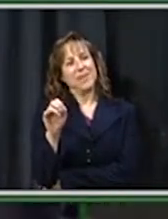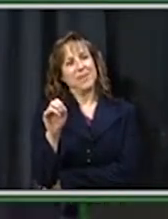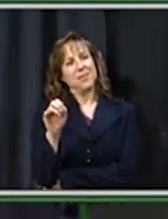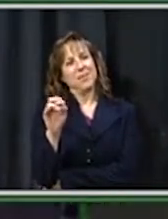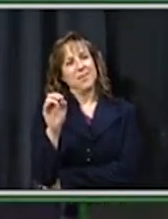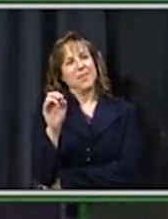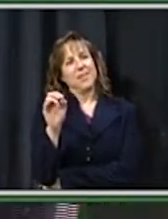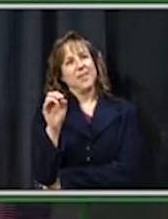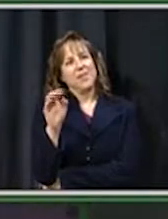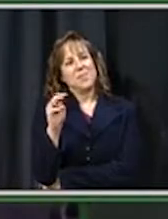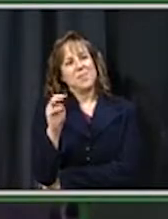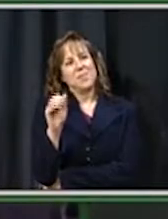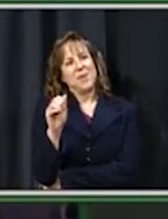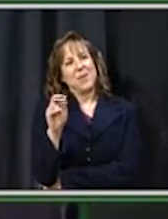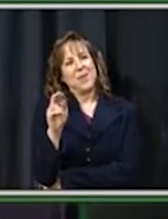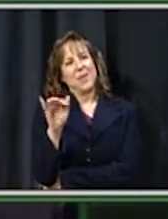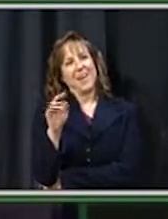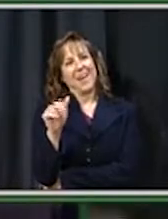Maria Magdaleno.